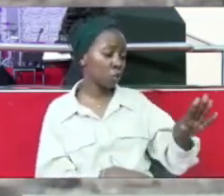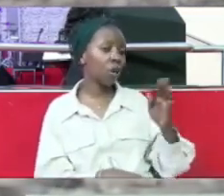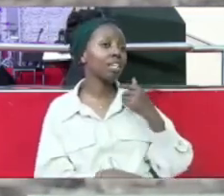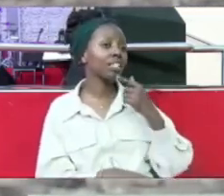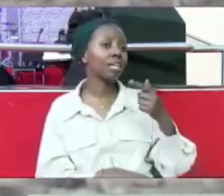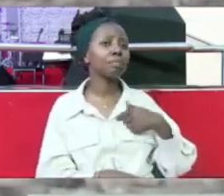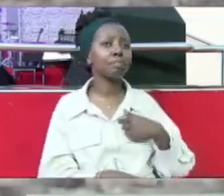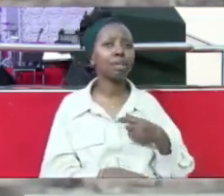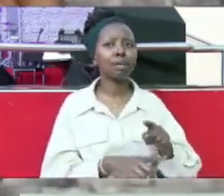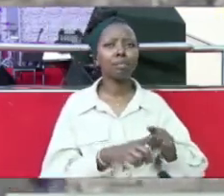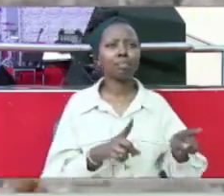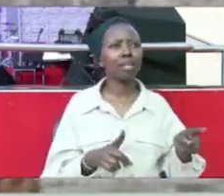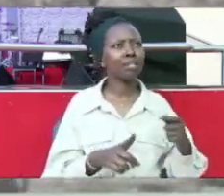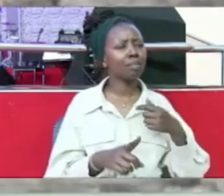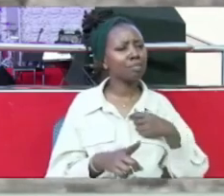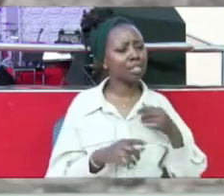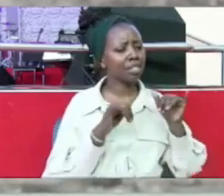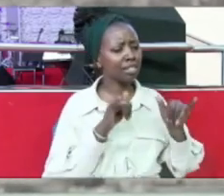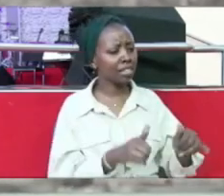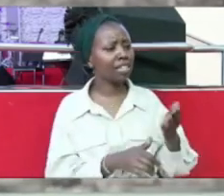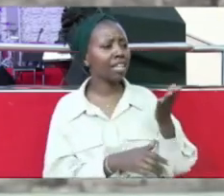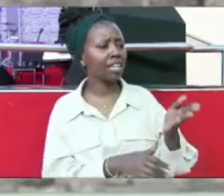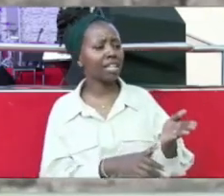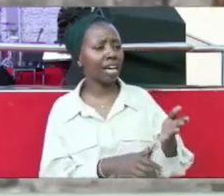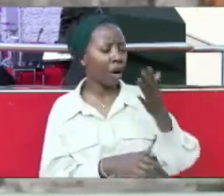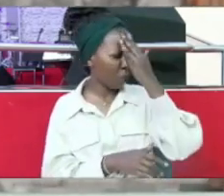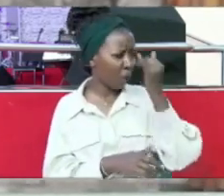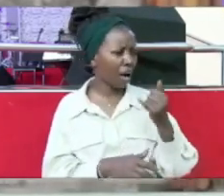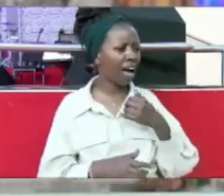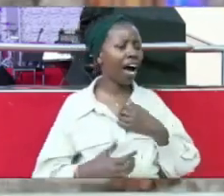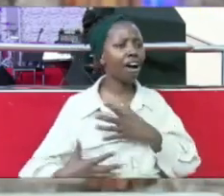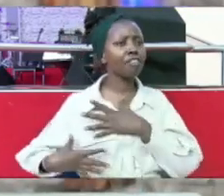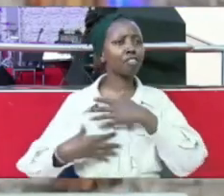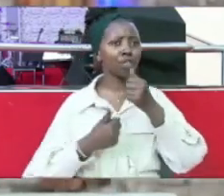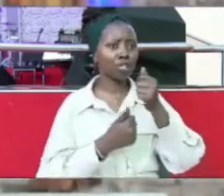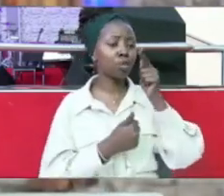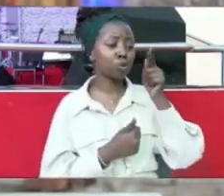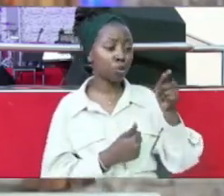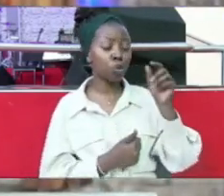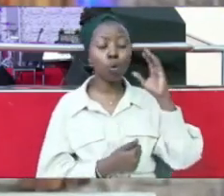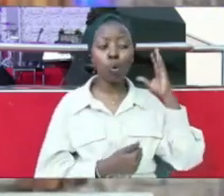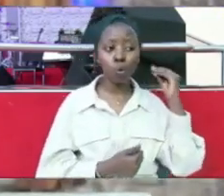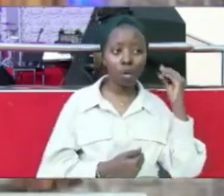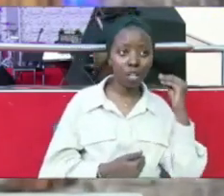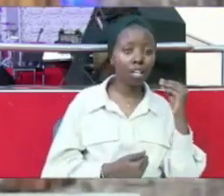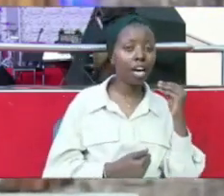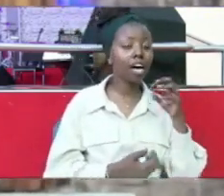But I said that I'm going to remain here because I have confidence that you are going to hear my